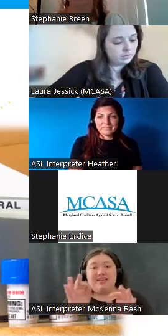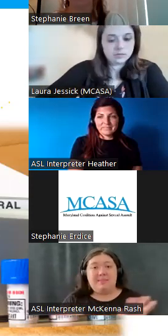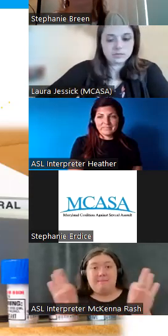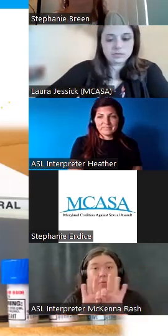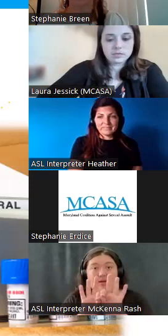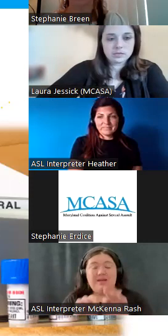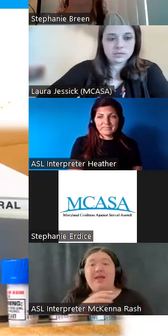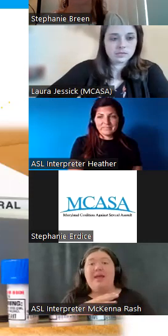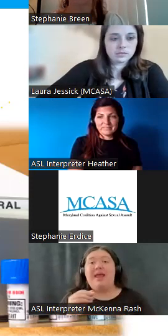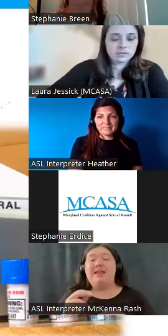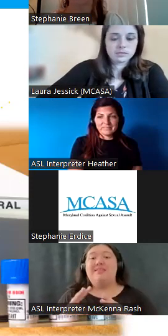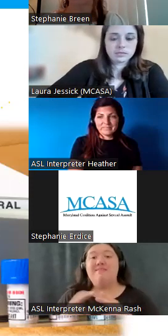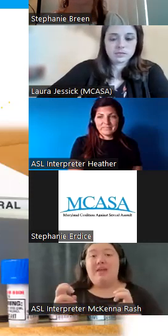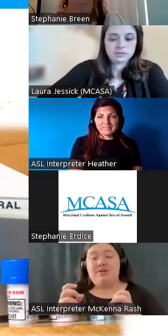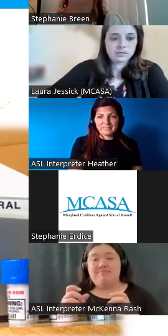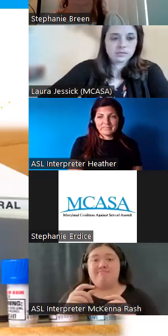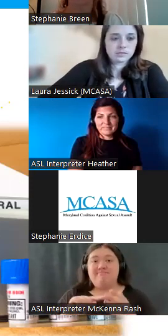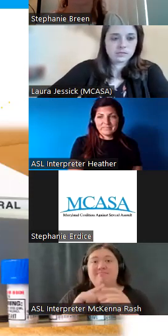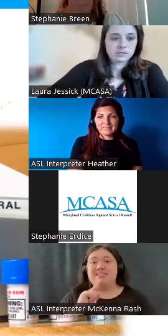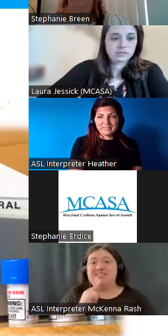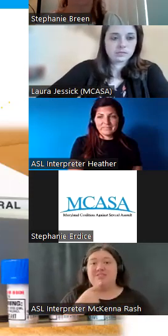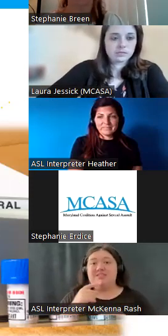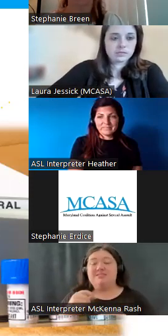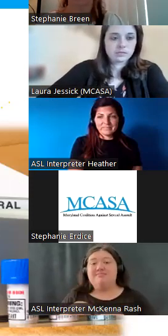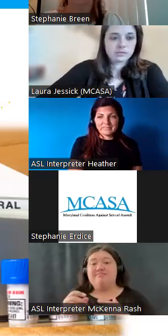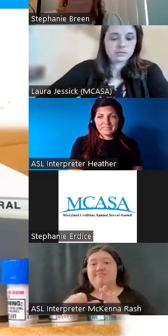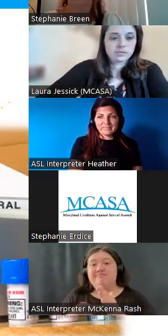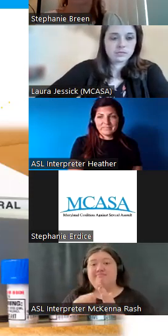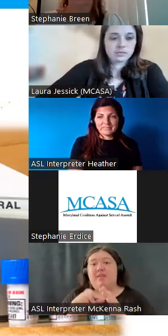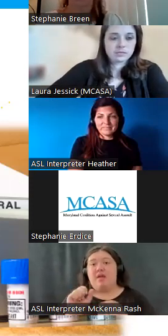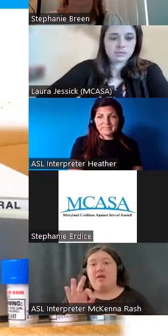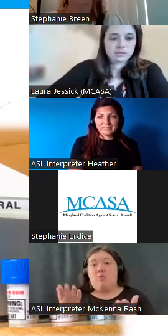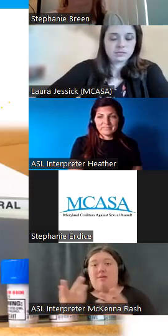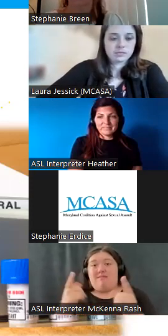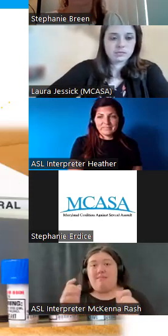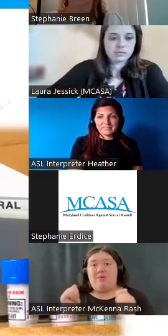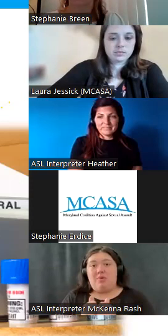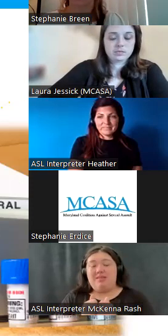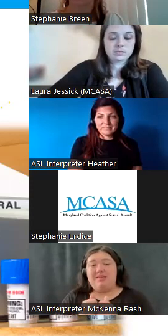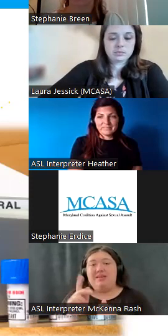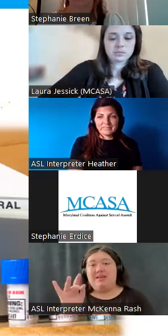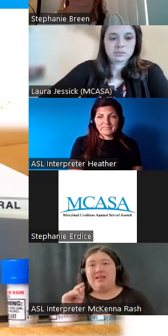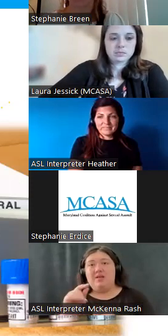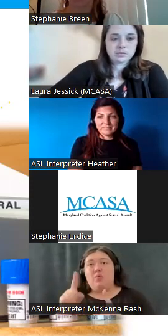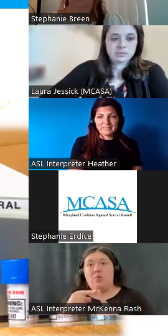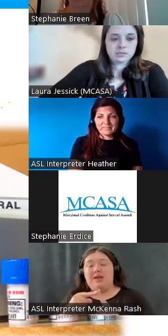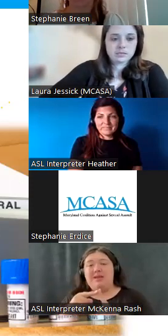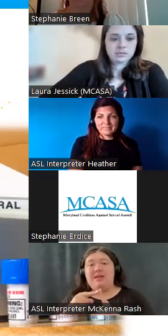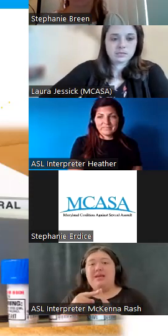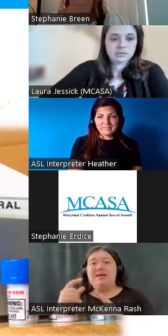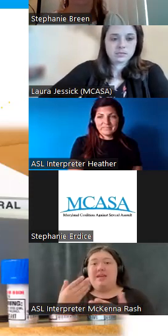And it has very significant implications in regard to what's going to happen with SAEKs once the evidence is collected from the